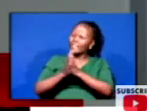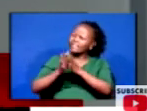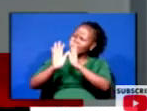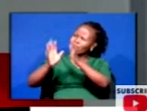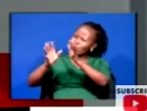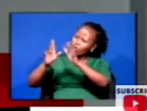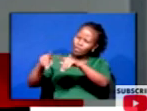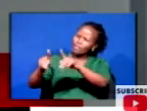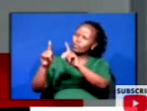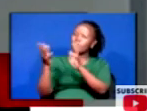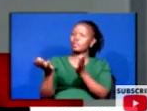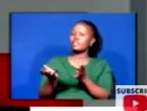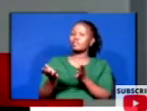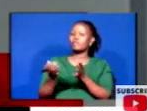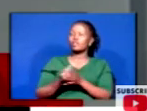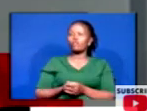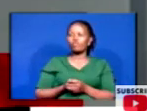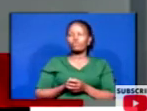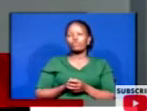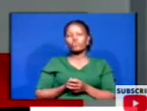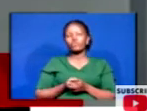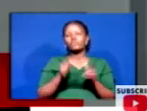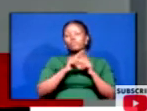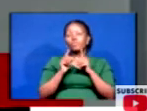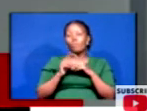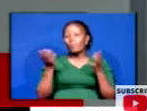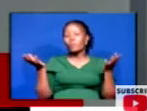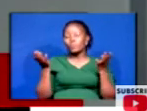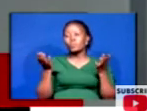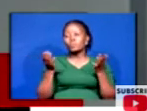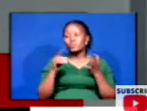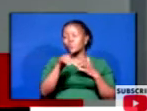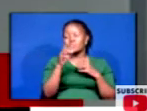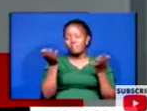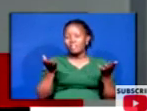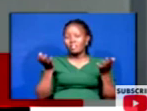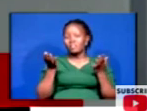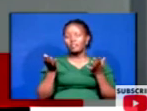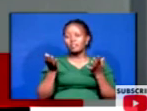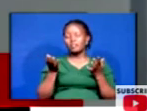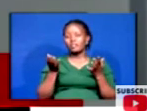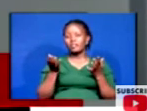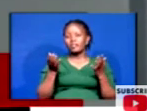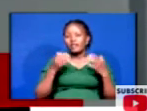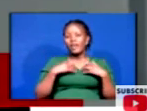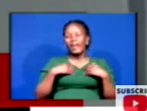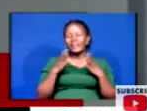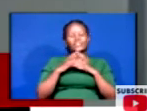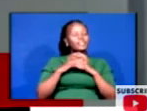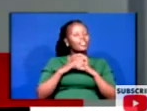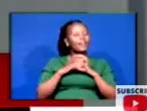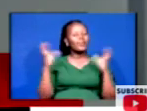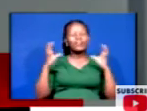truly commend him for that. Mm-hmm. It's unprecedented, in my view, and it is phenomenal.